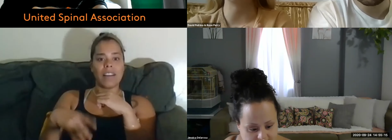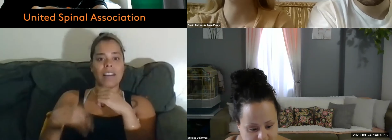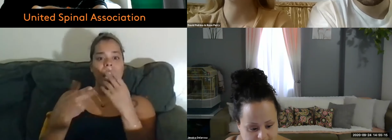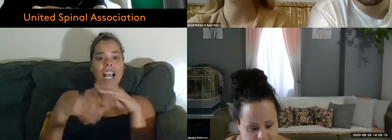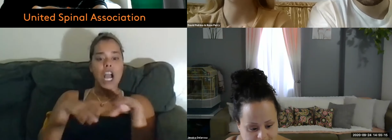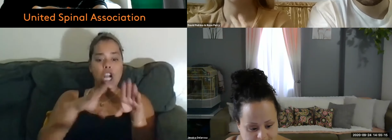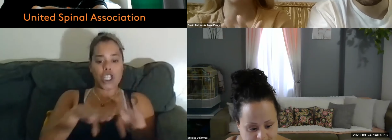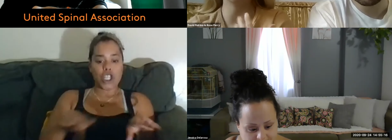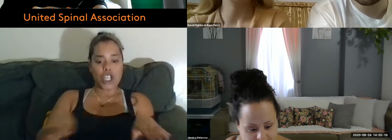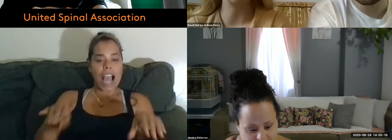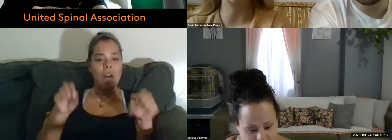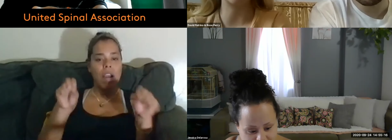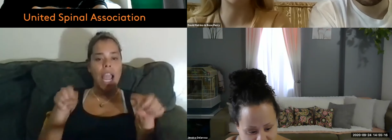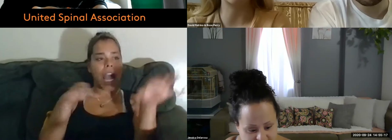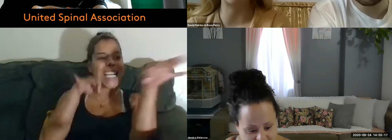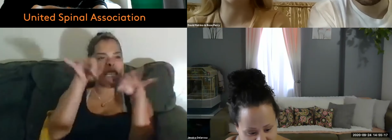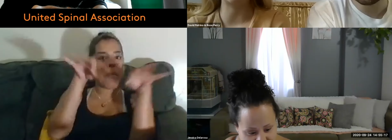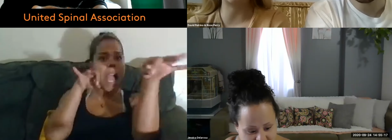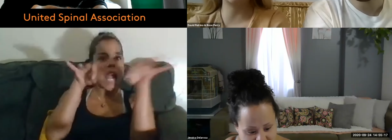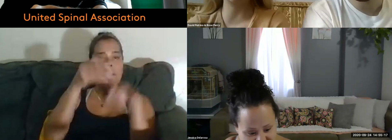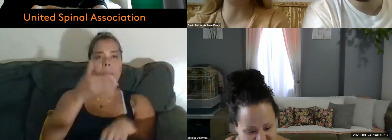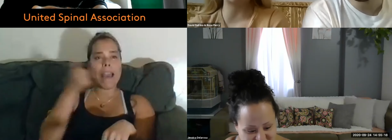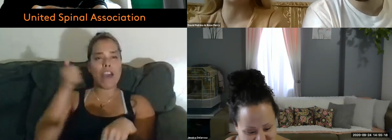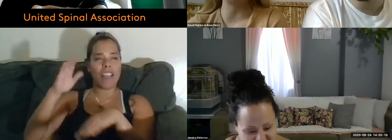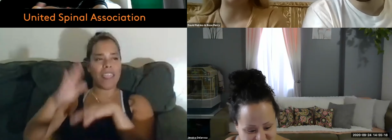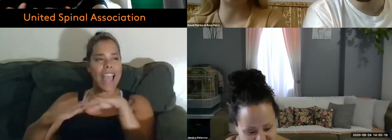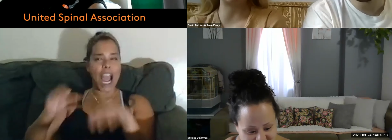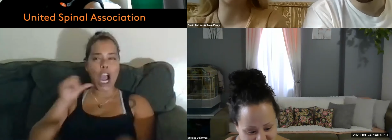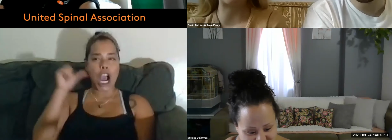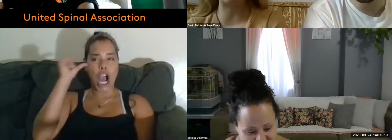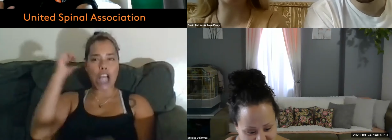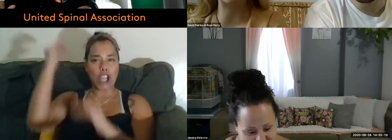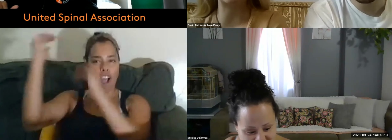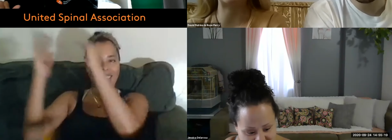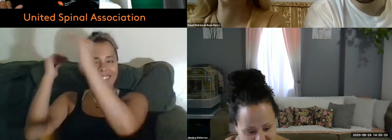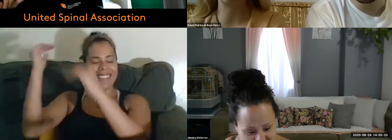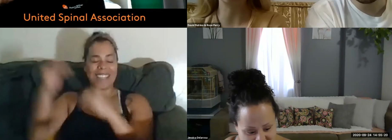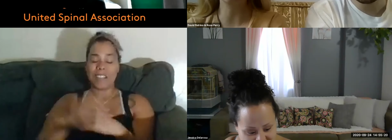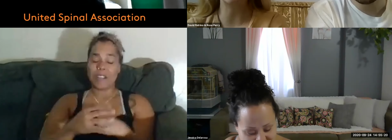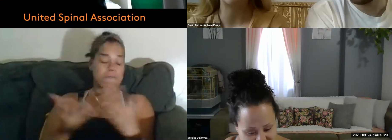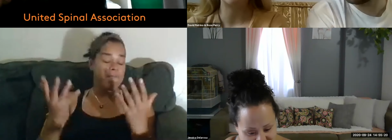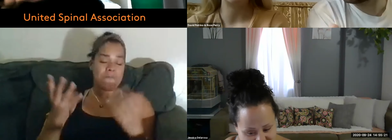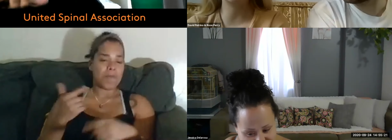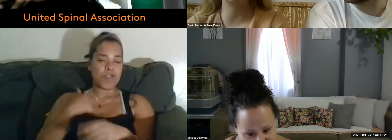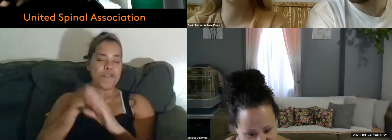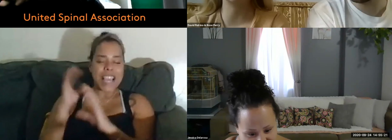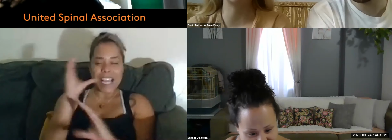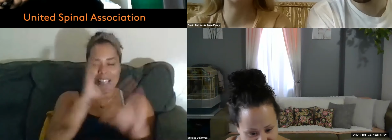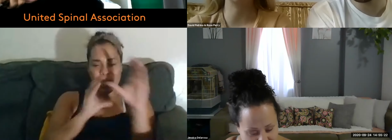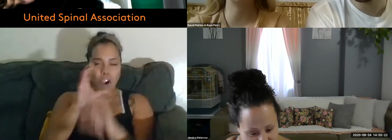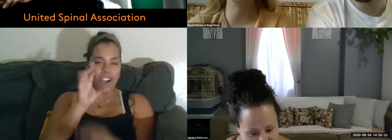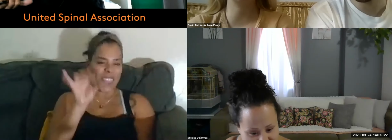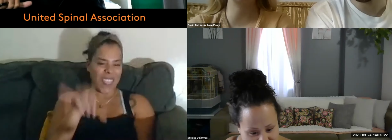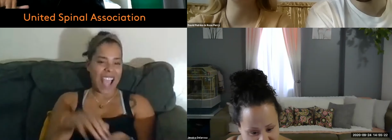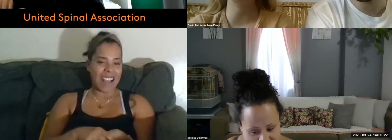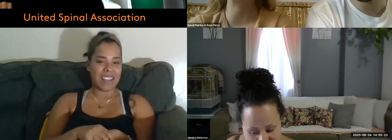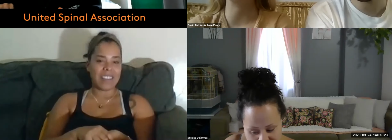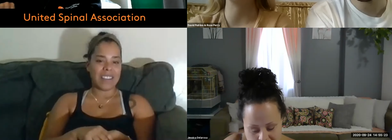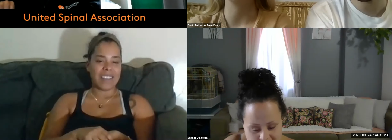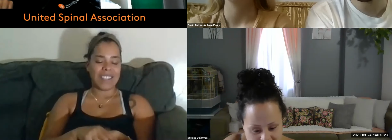than other adults would. So we're exploring that a bit more as well, but there's this